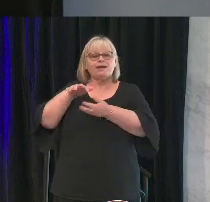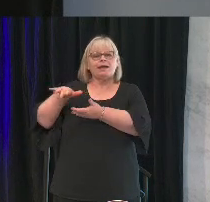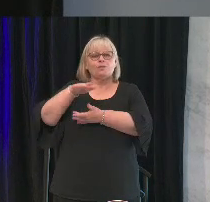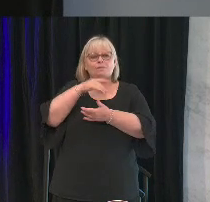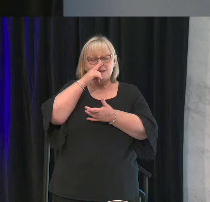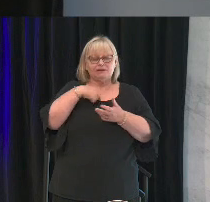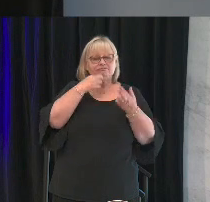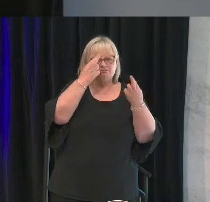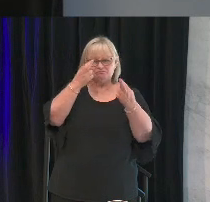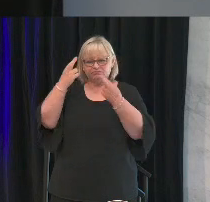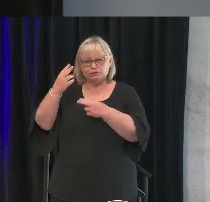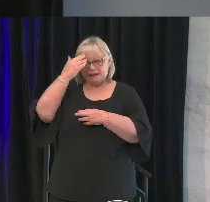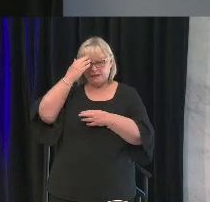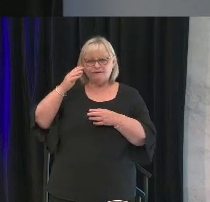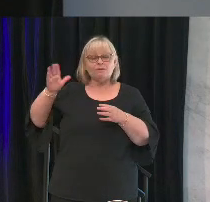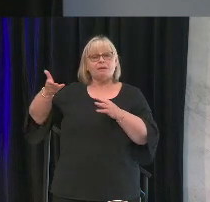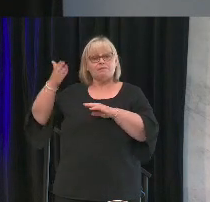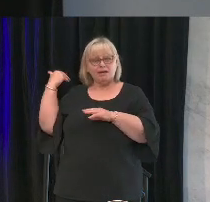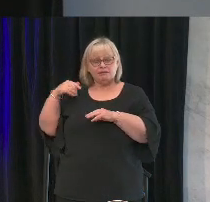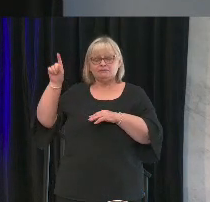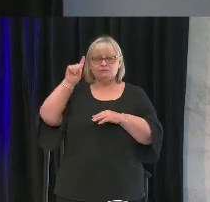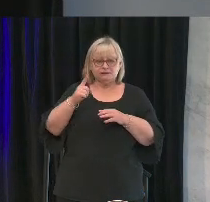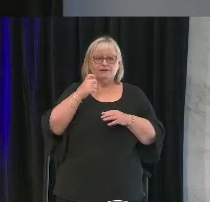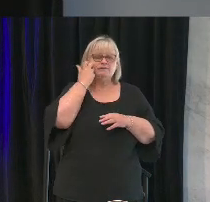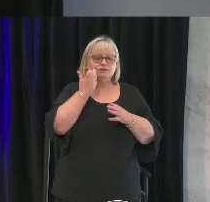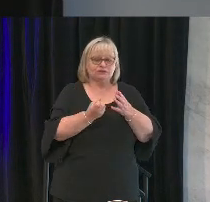my respects to their elders, past, present, and emerging.